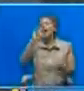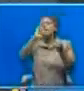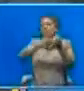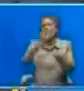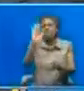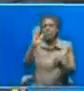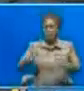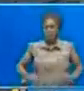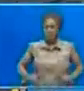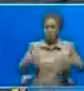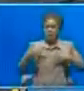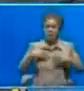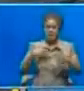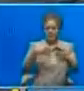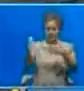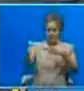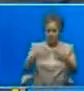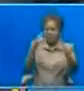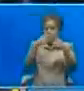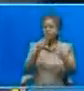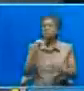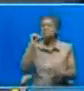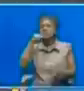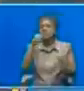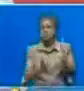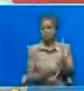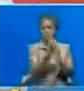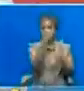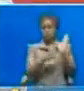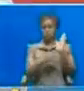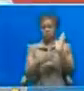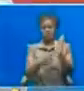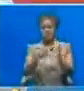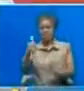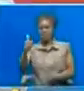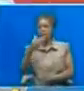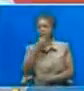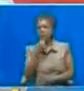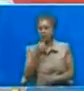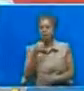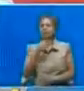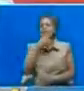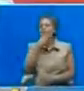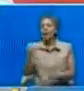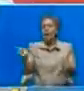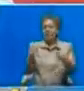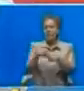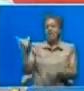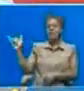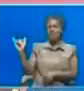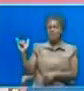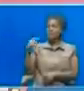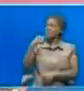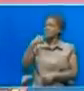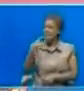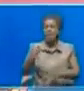through his body marks. But as the new development unraveled, these are the guys. Yebe's elder brother, Ben Yebe,